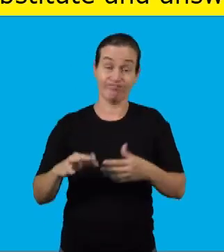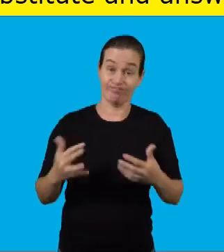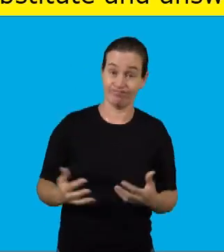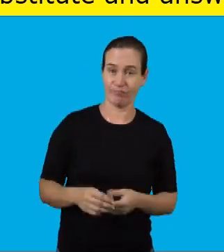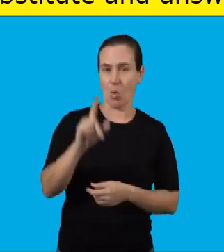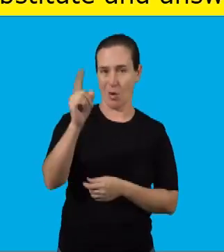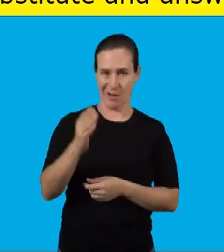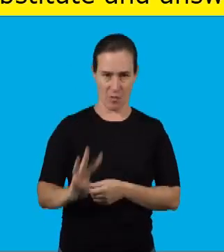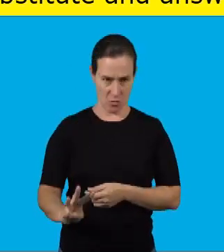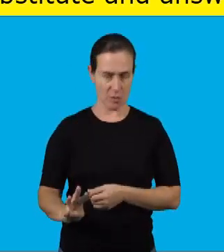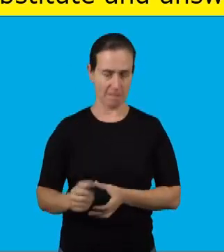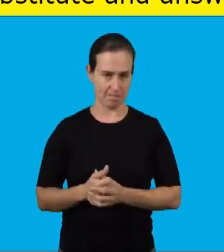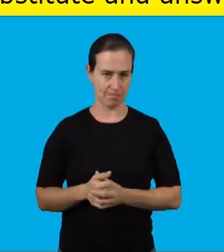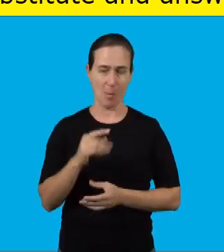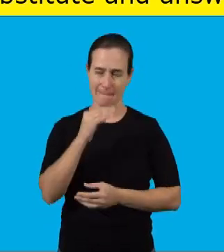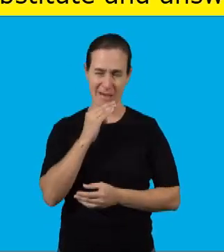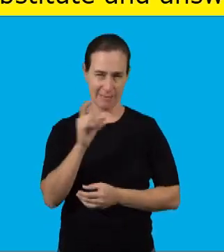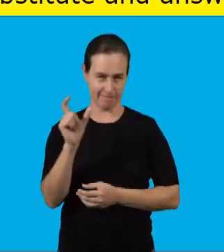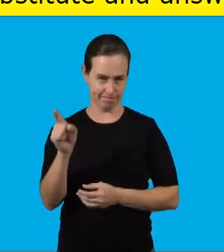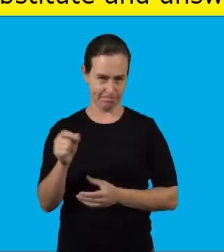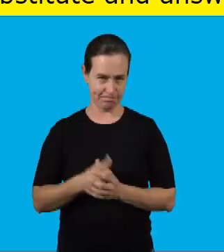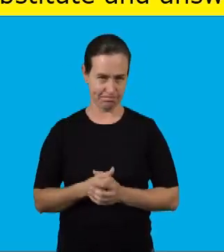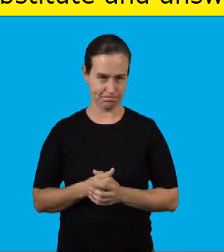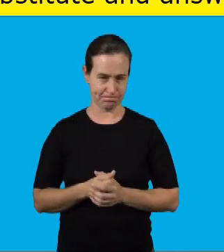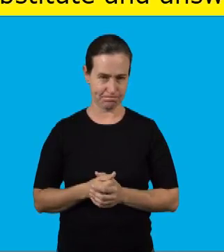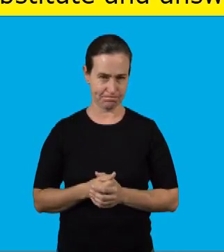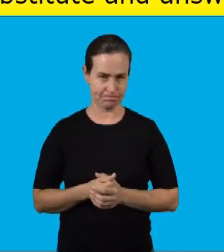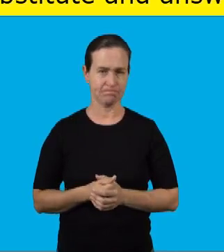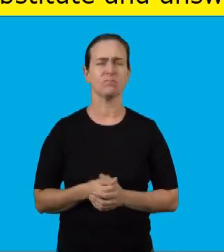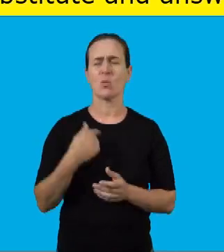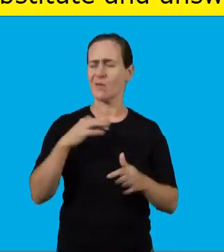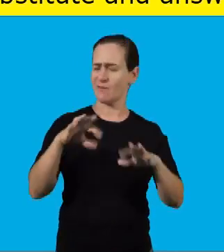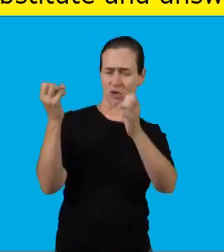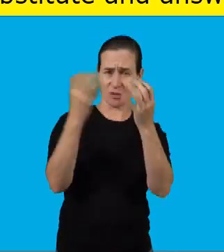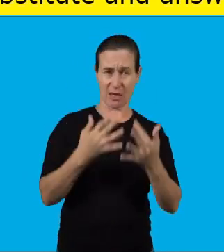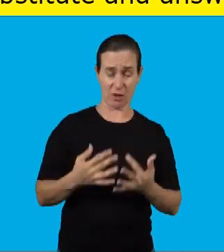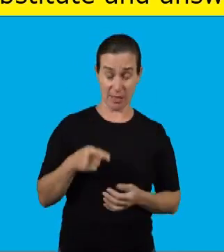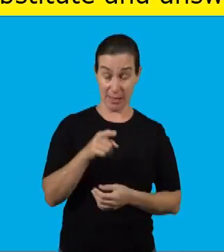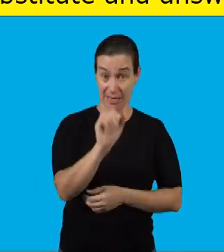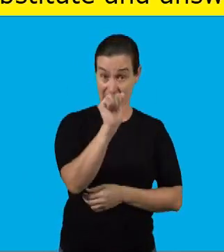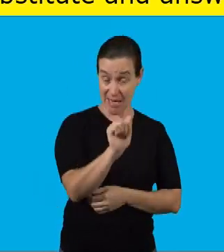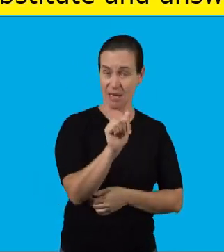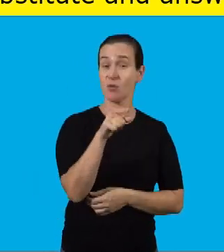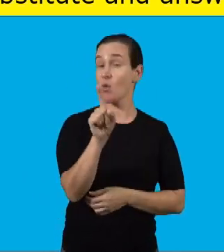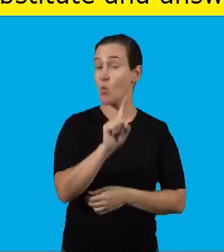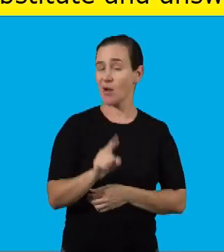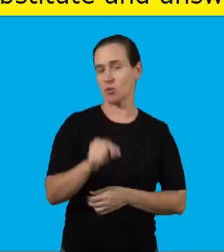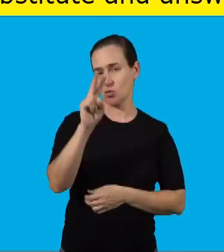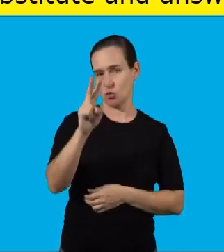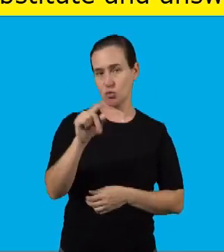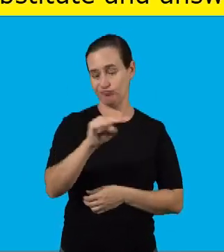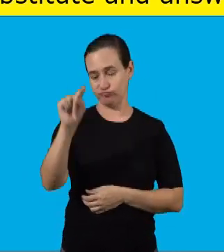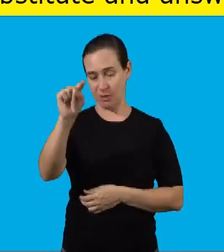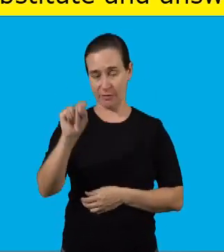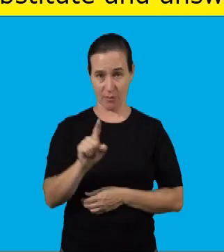or 1/4. Then we also did calculate that a in terms of r was 2 divided